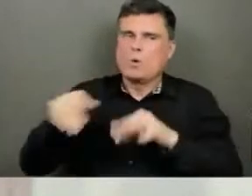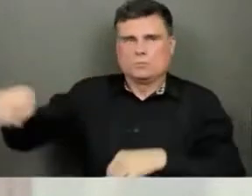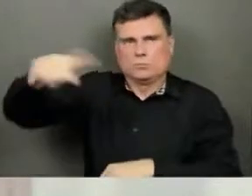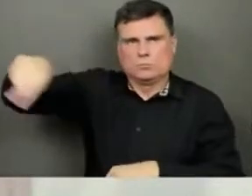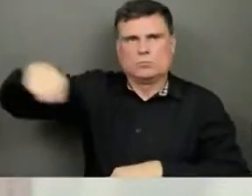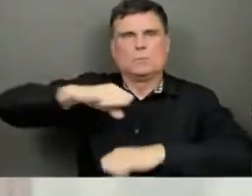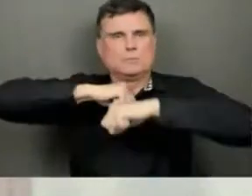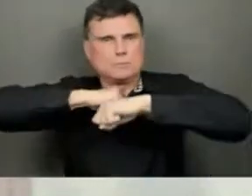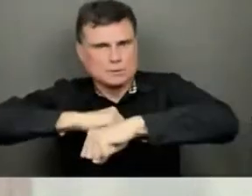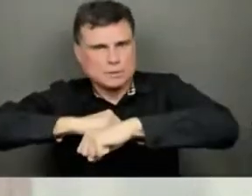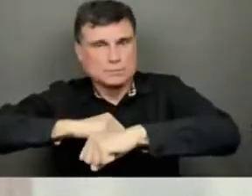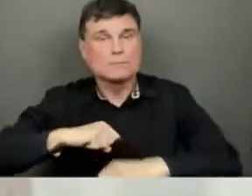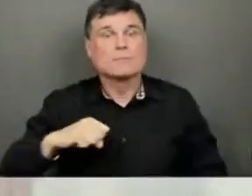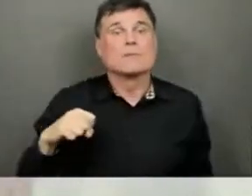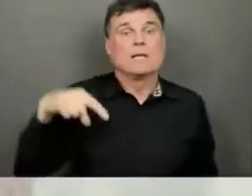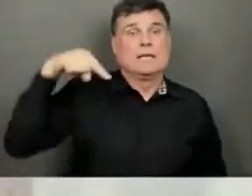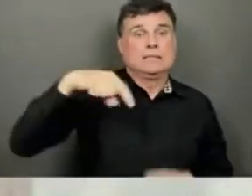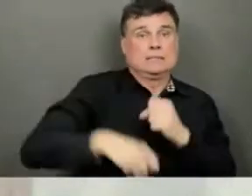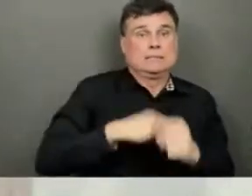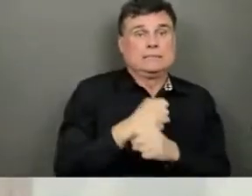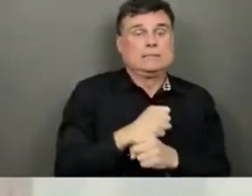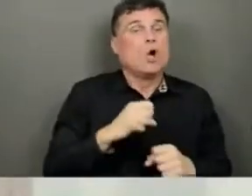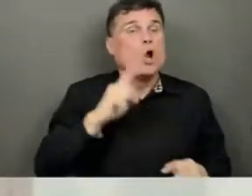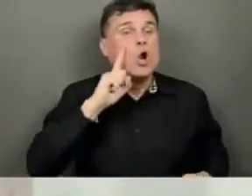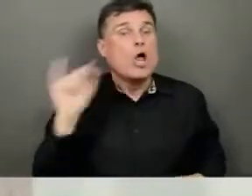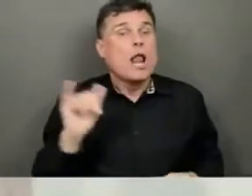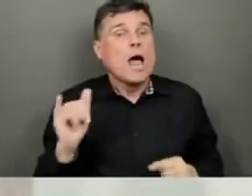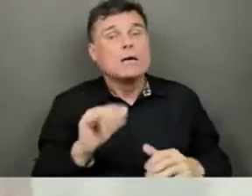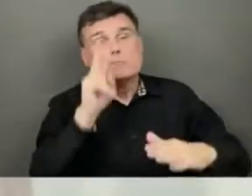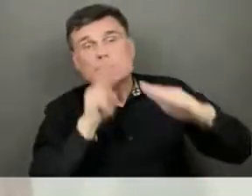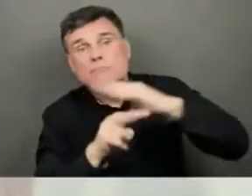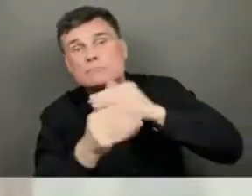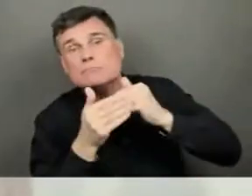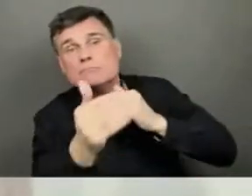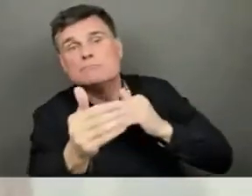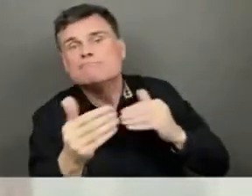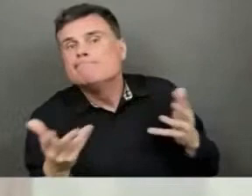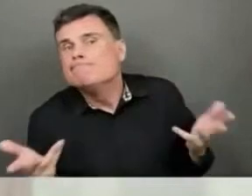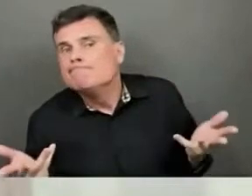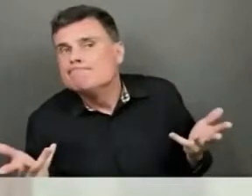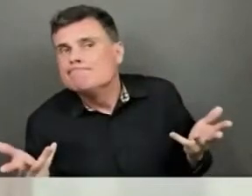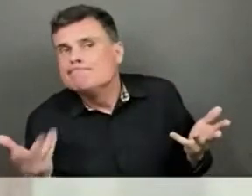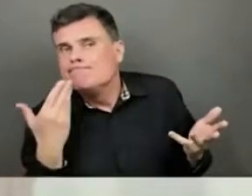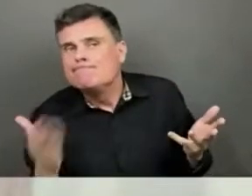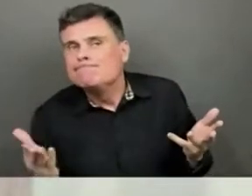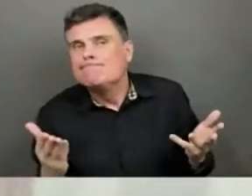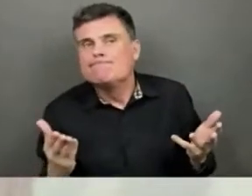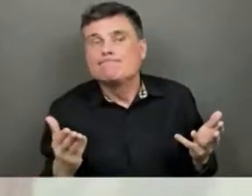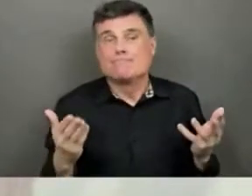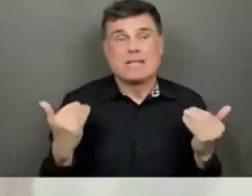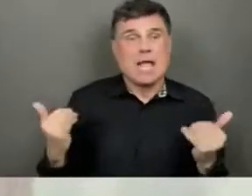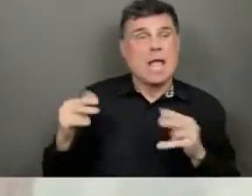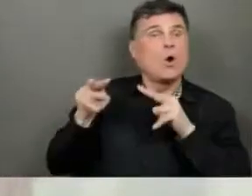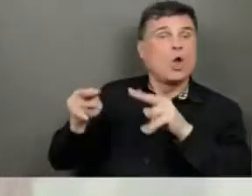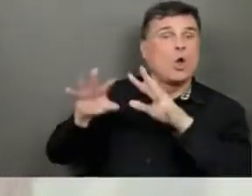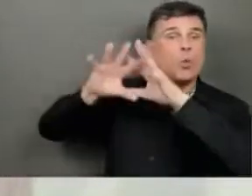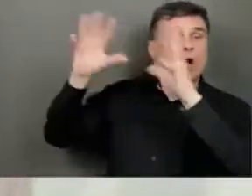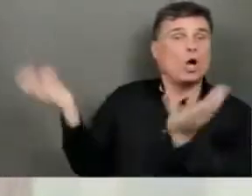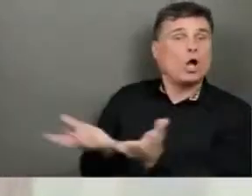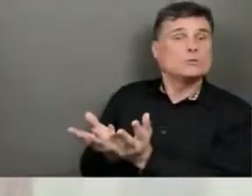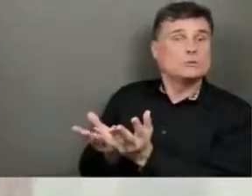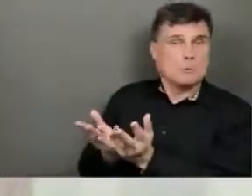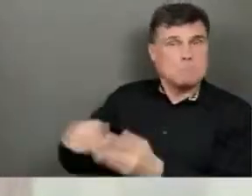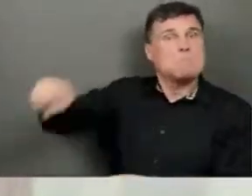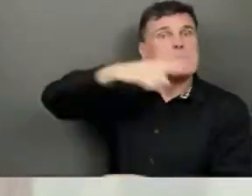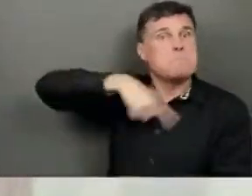this year will bring, but as global immunity increases, there is less risk of a brand new virus to which